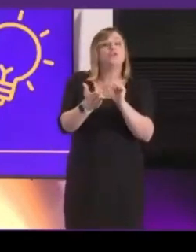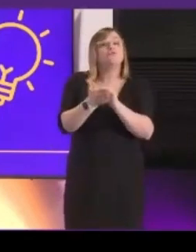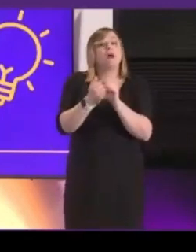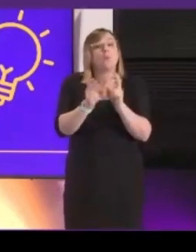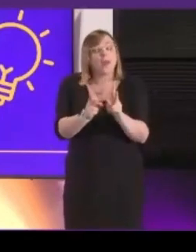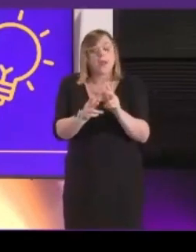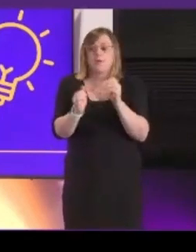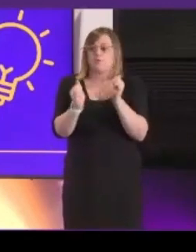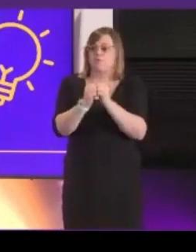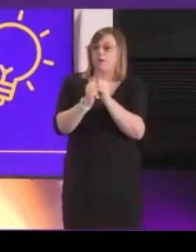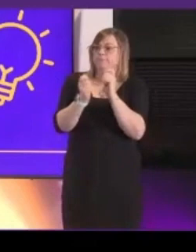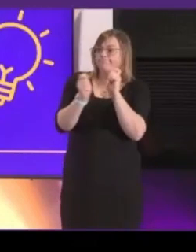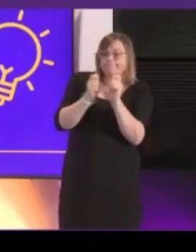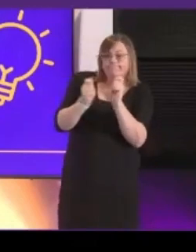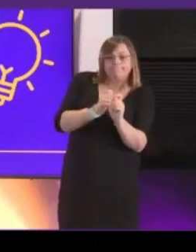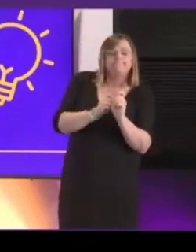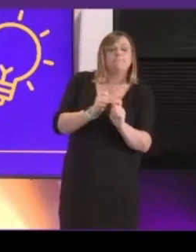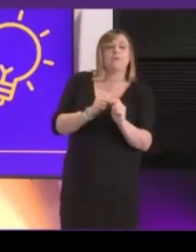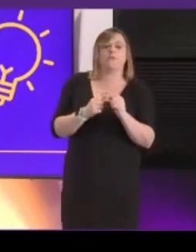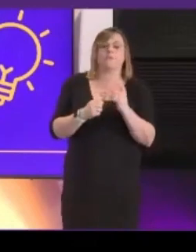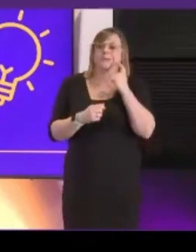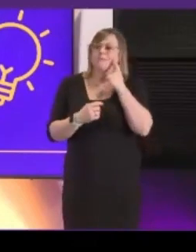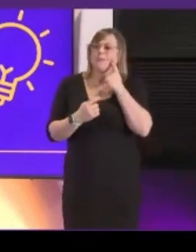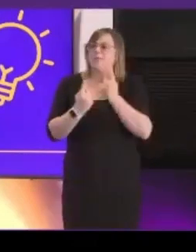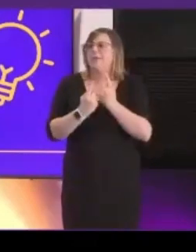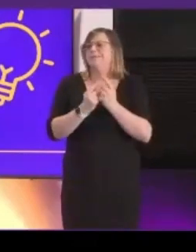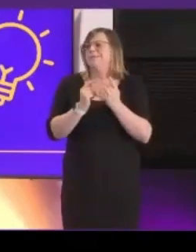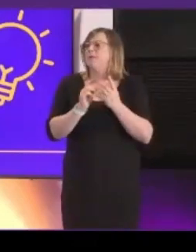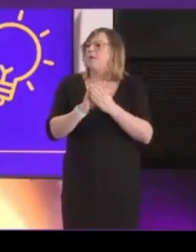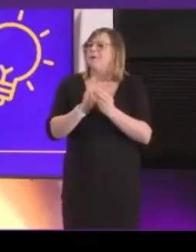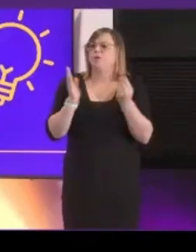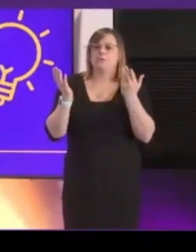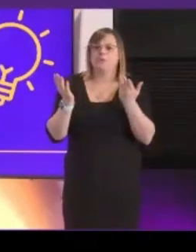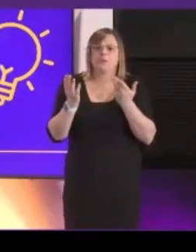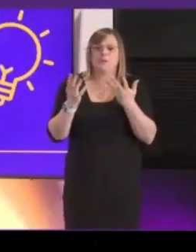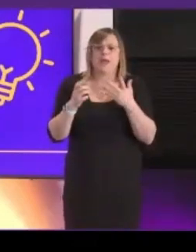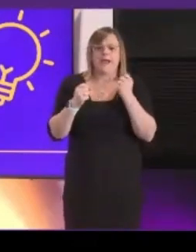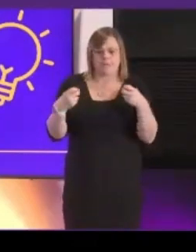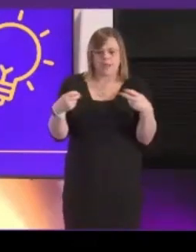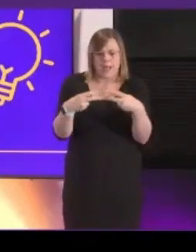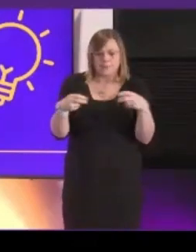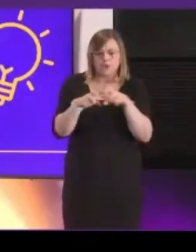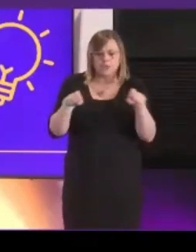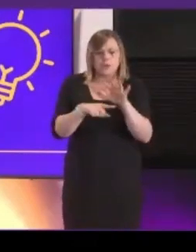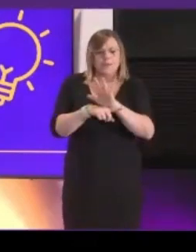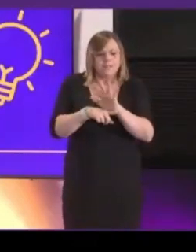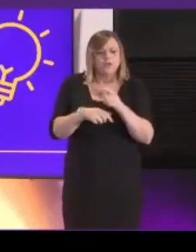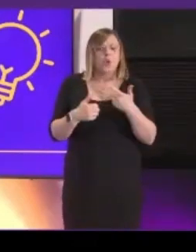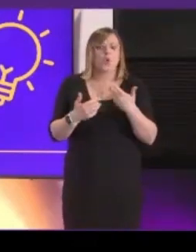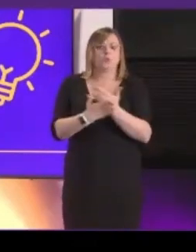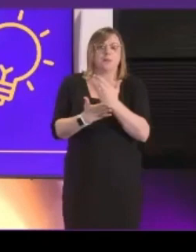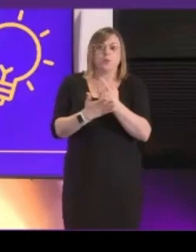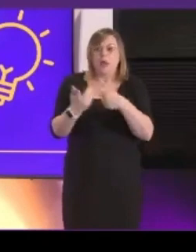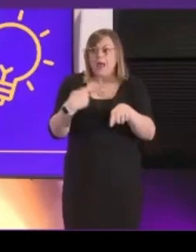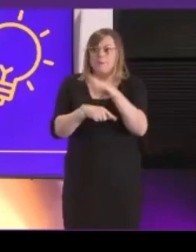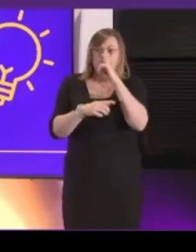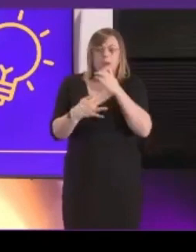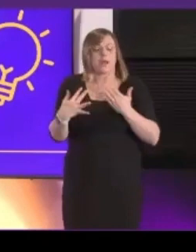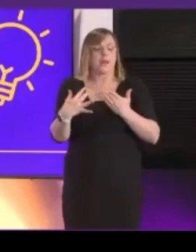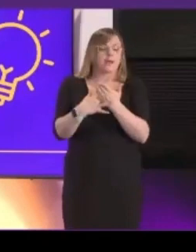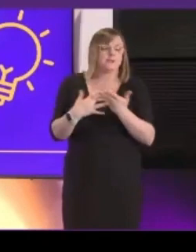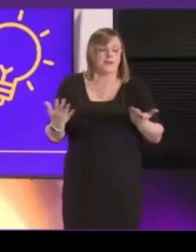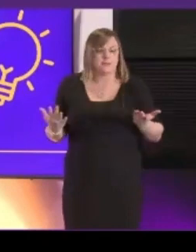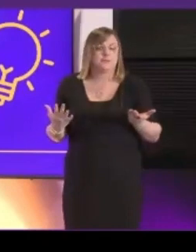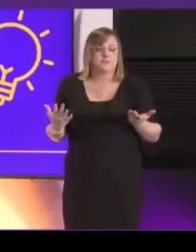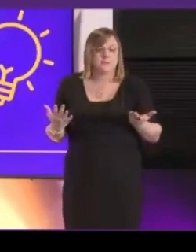right accommodations, from the simple things like having, captions on a video, to ensure that everybody is able